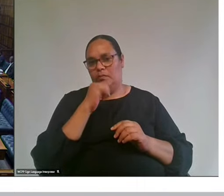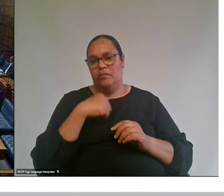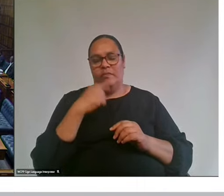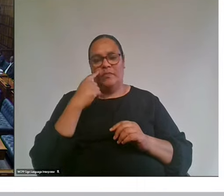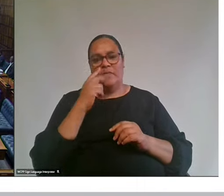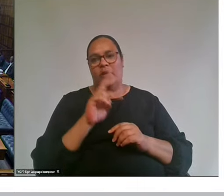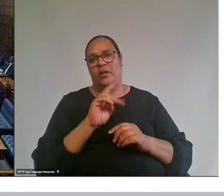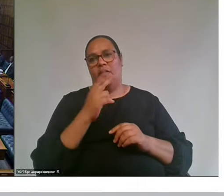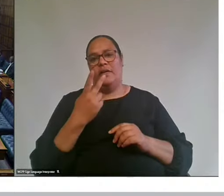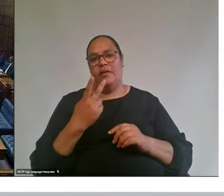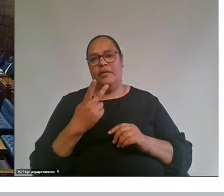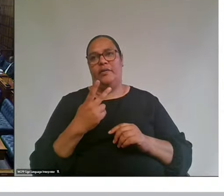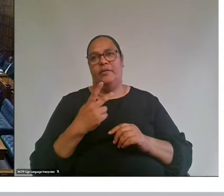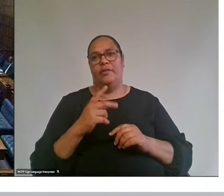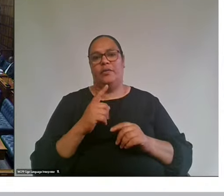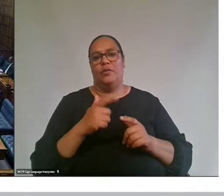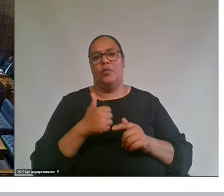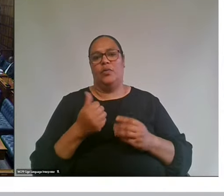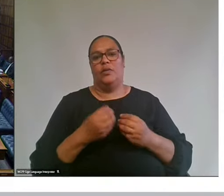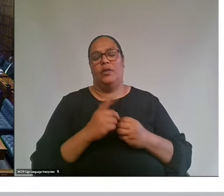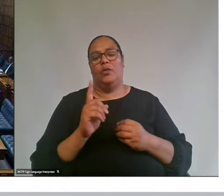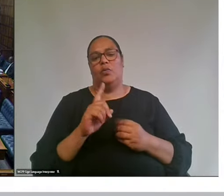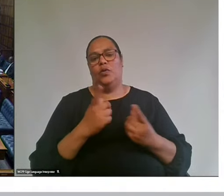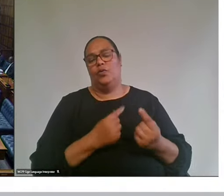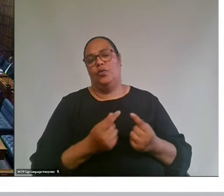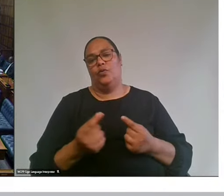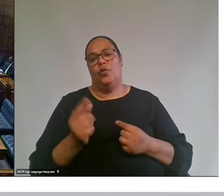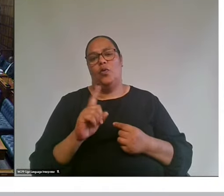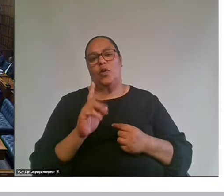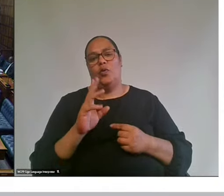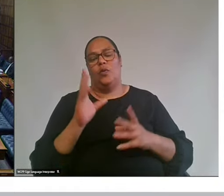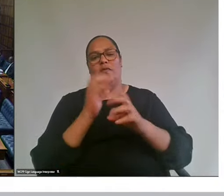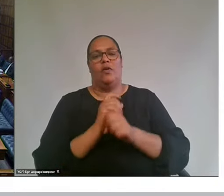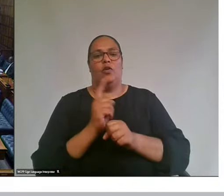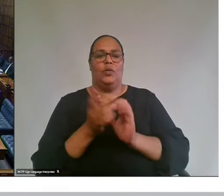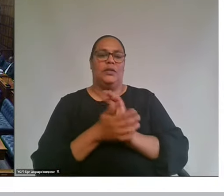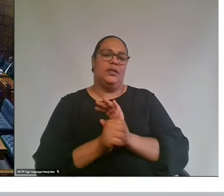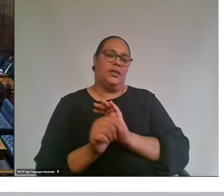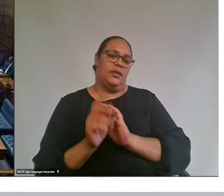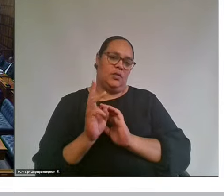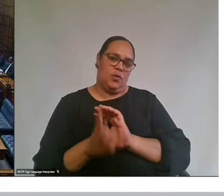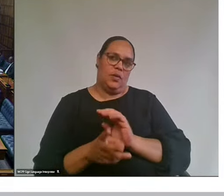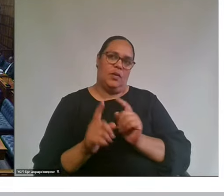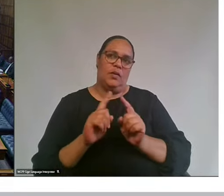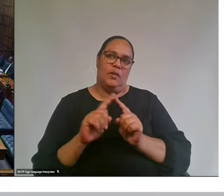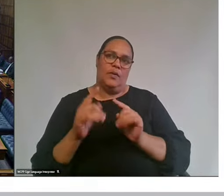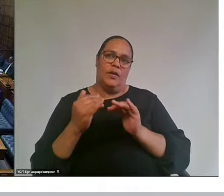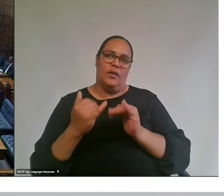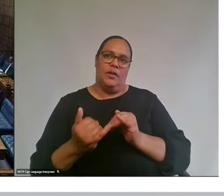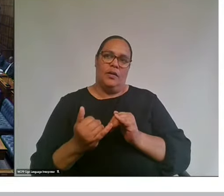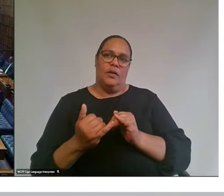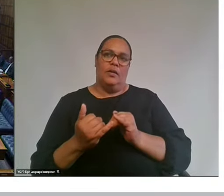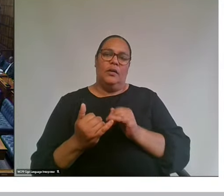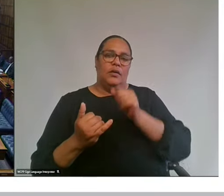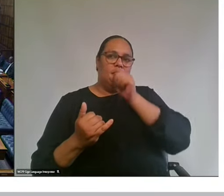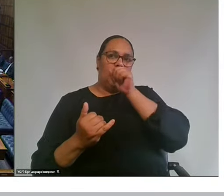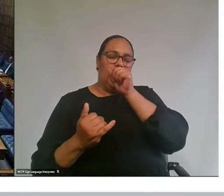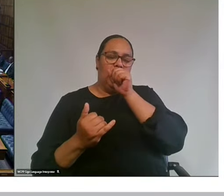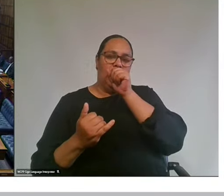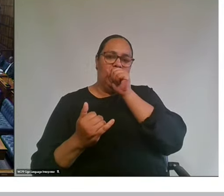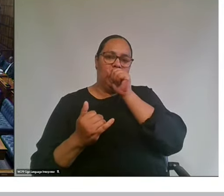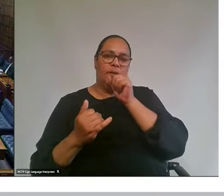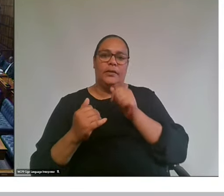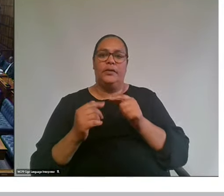another H great thing that you did uh which will focus on skills but I'm not sure to the extent of the